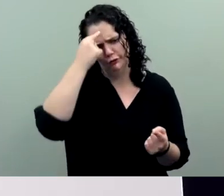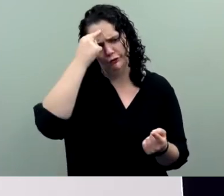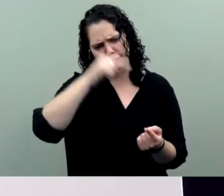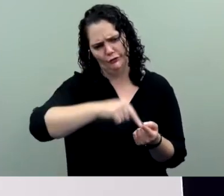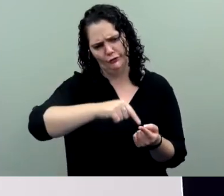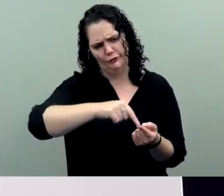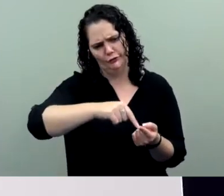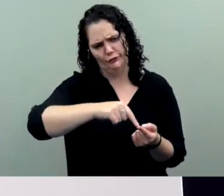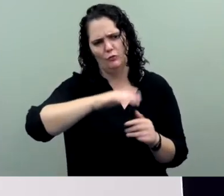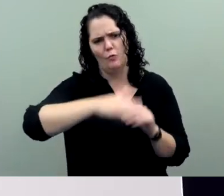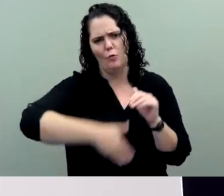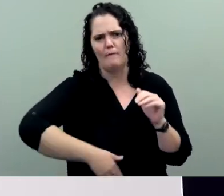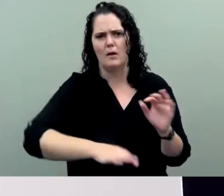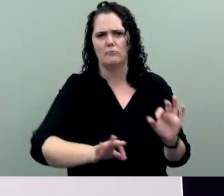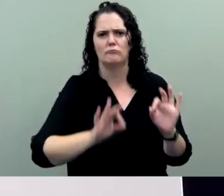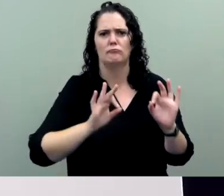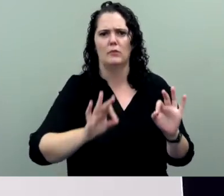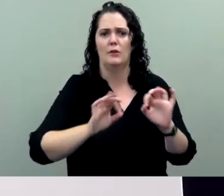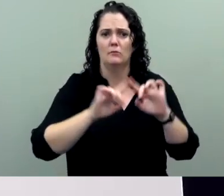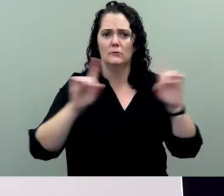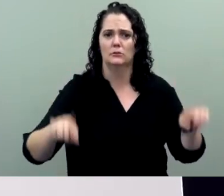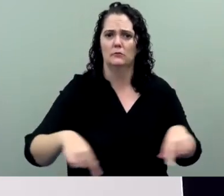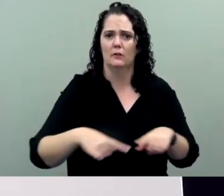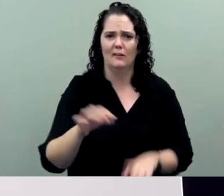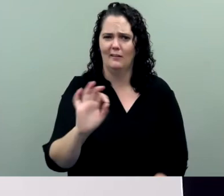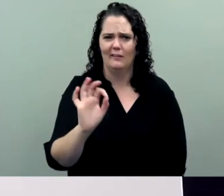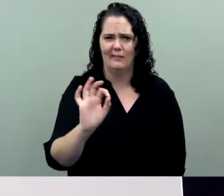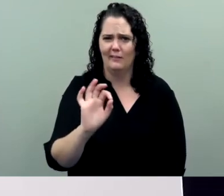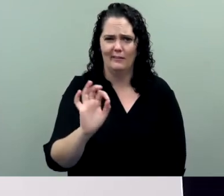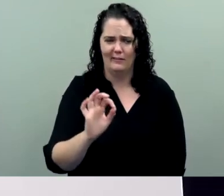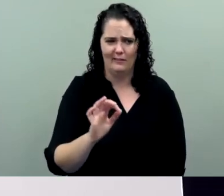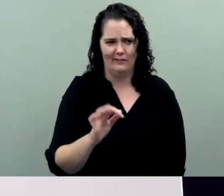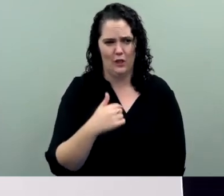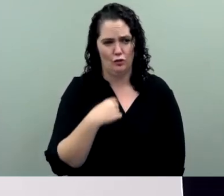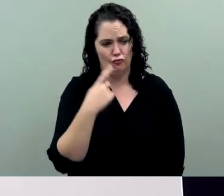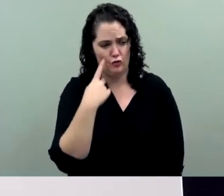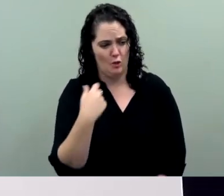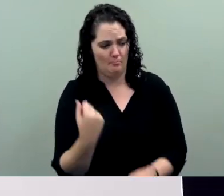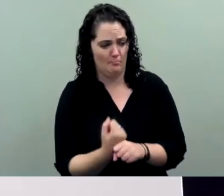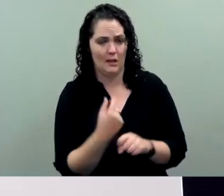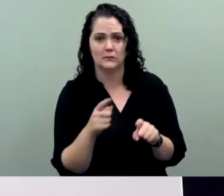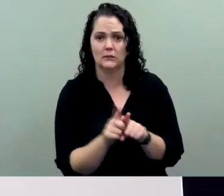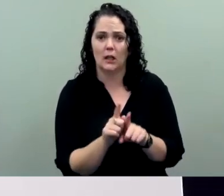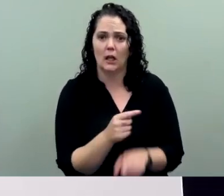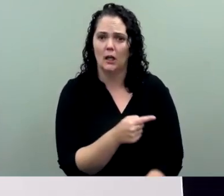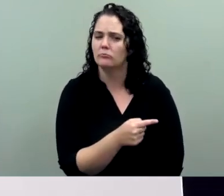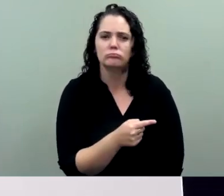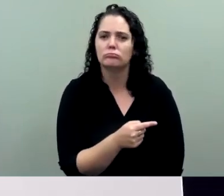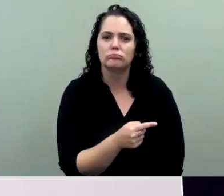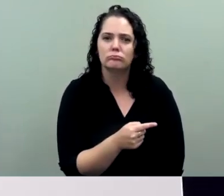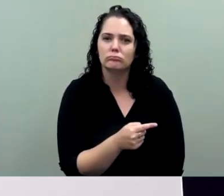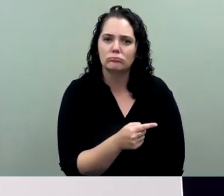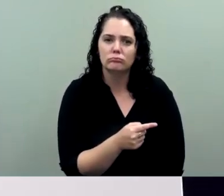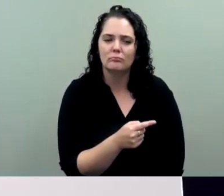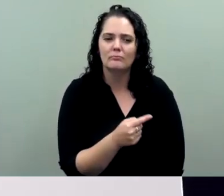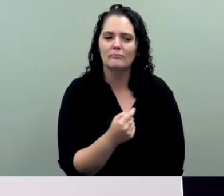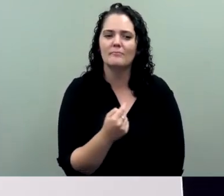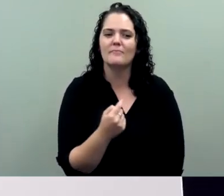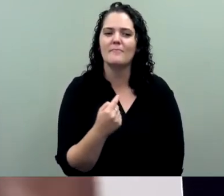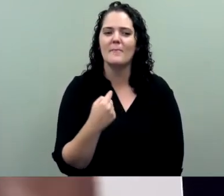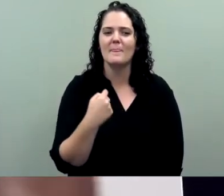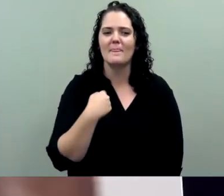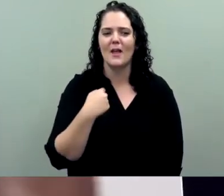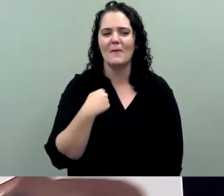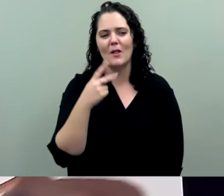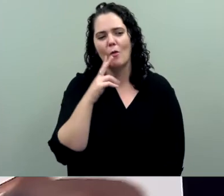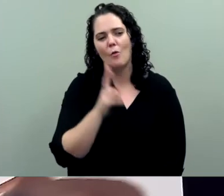concerned about the pictorial qualities of it and trying to reproduce the picture. Instead, what I'm just thinking about is the response. What are the